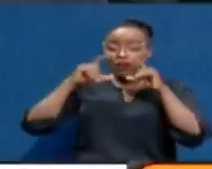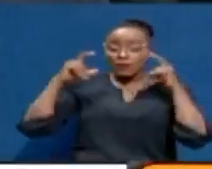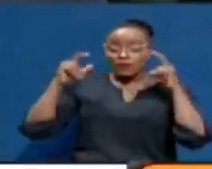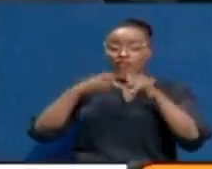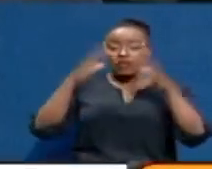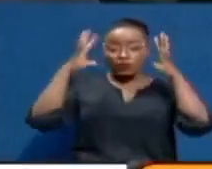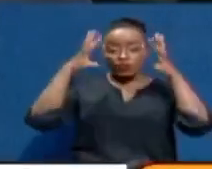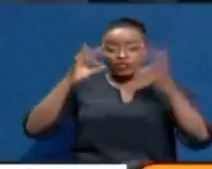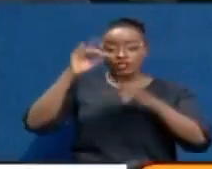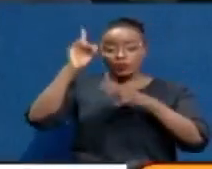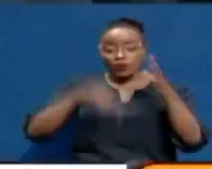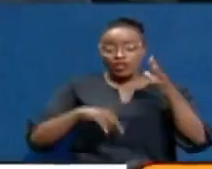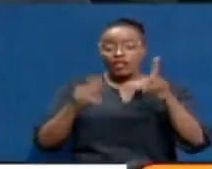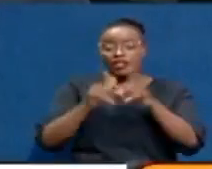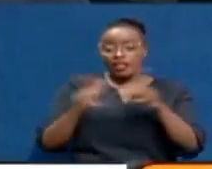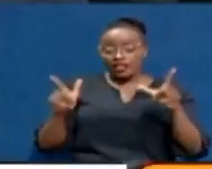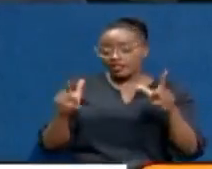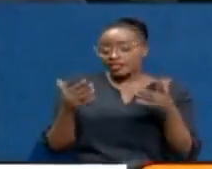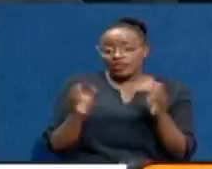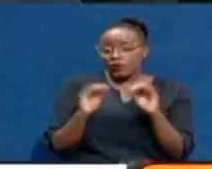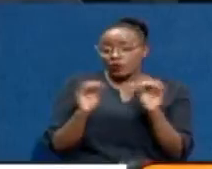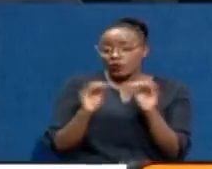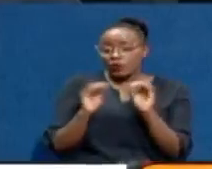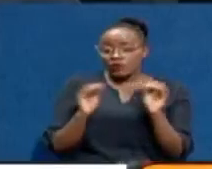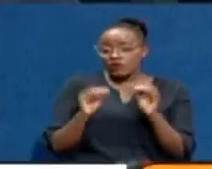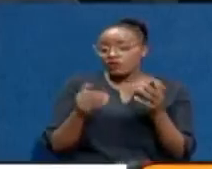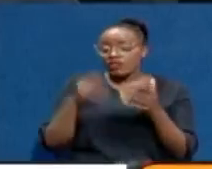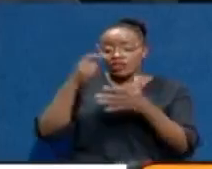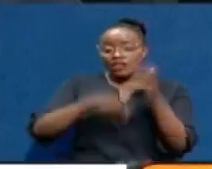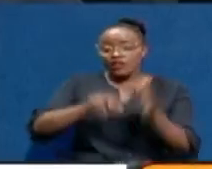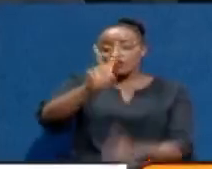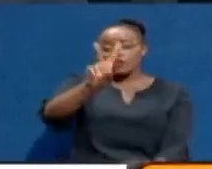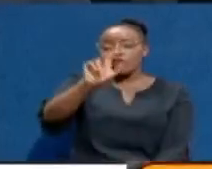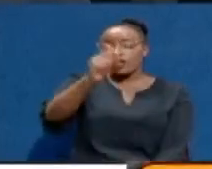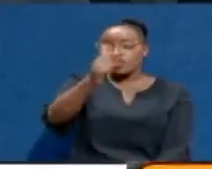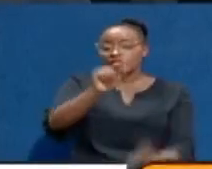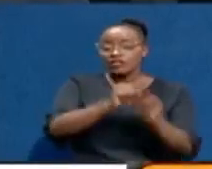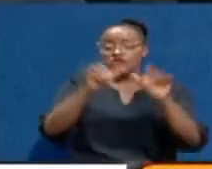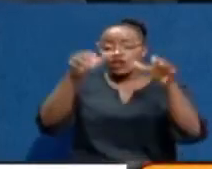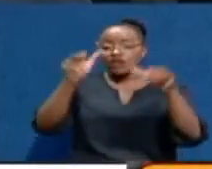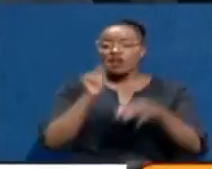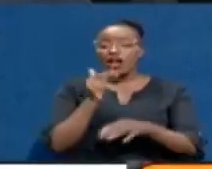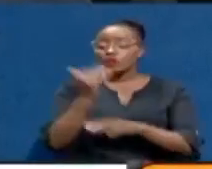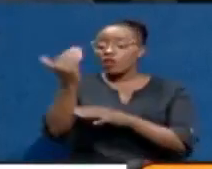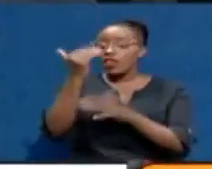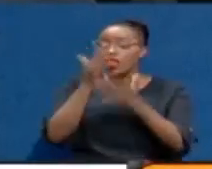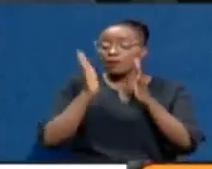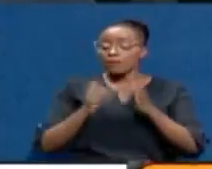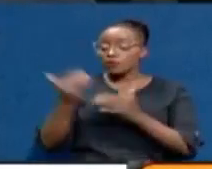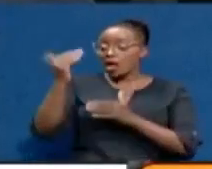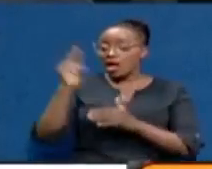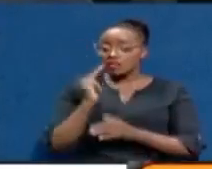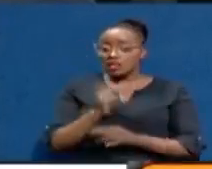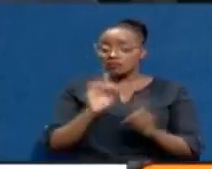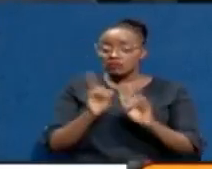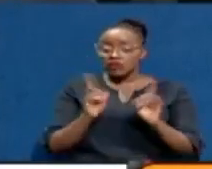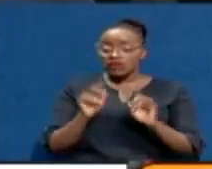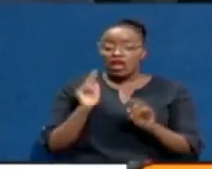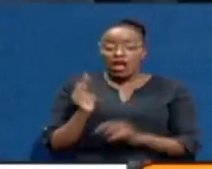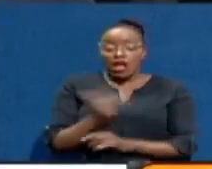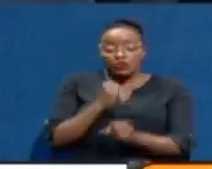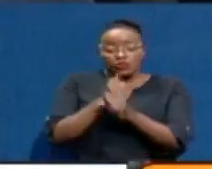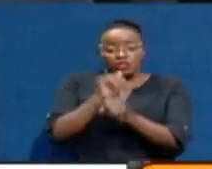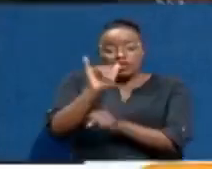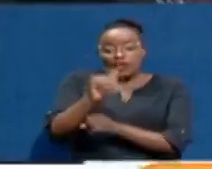we decided let's not charge the VAT as a company. And we were not asked by anybody to do so. We just did that by our